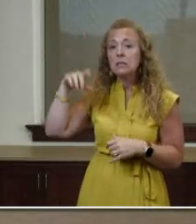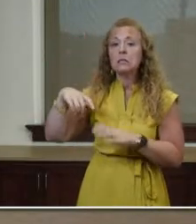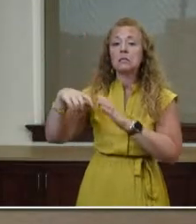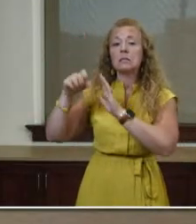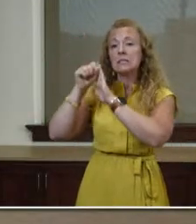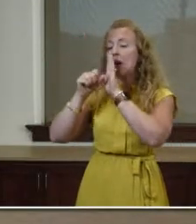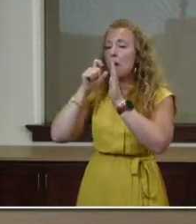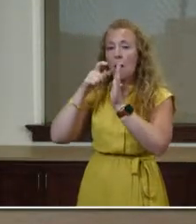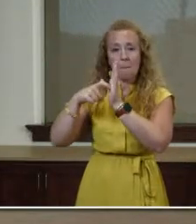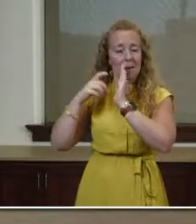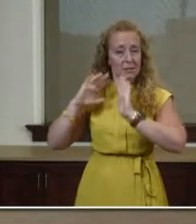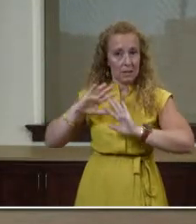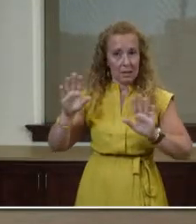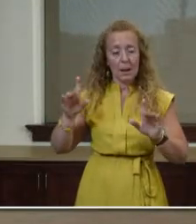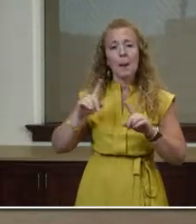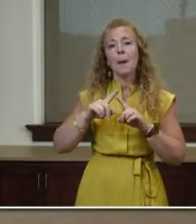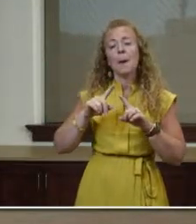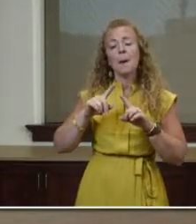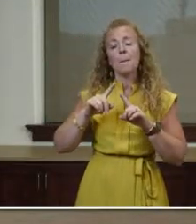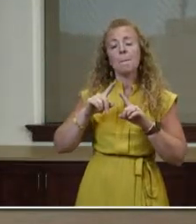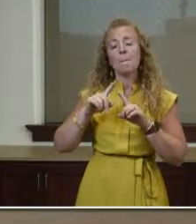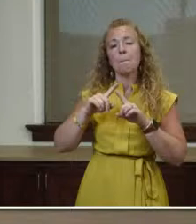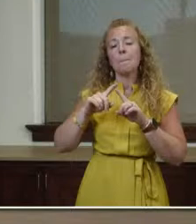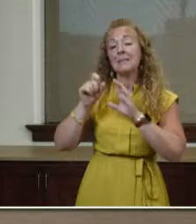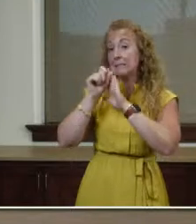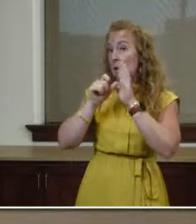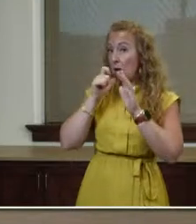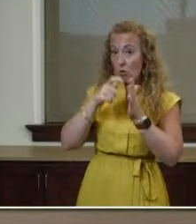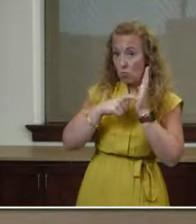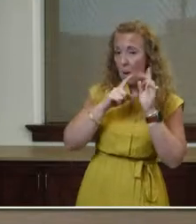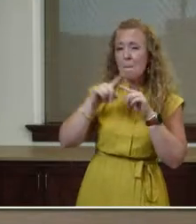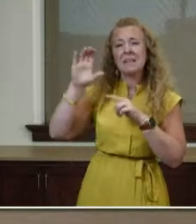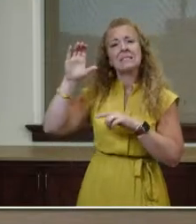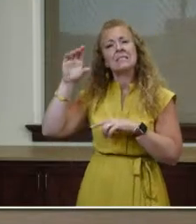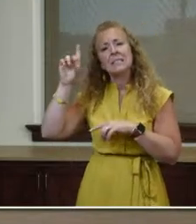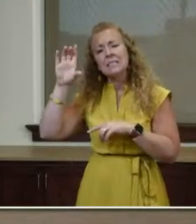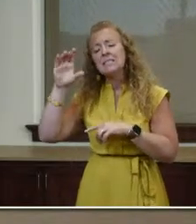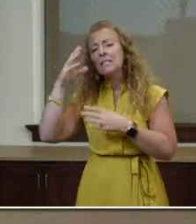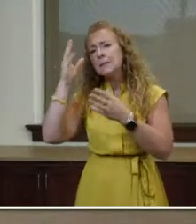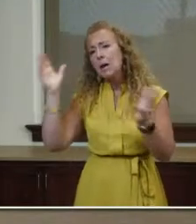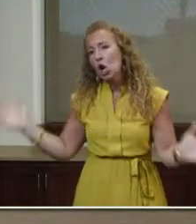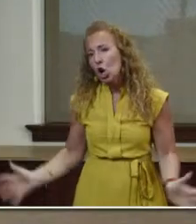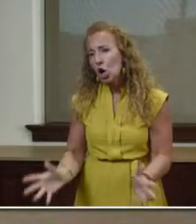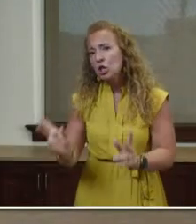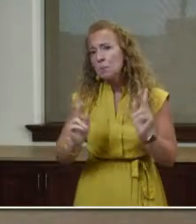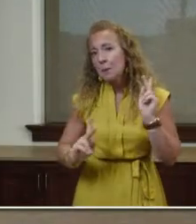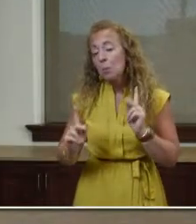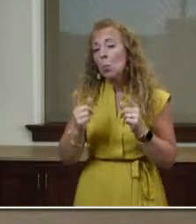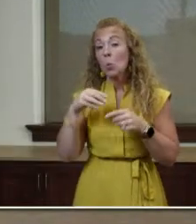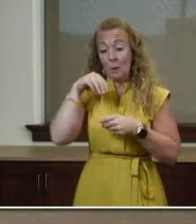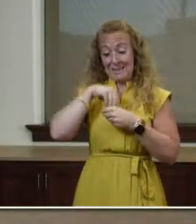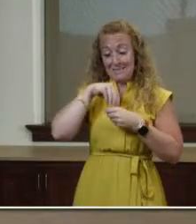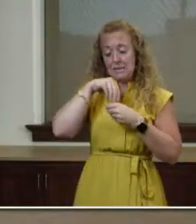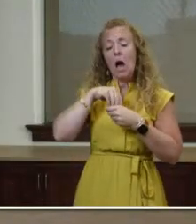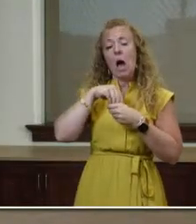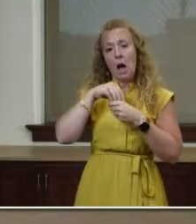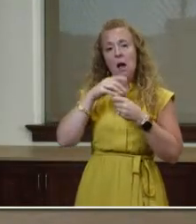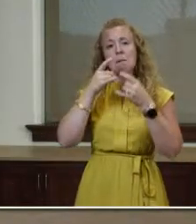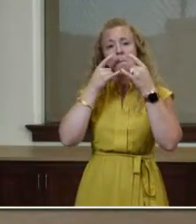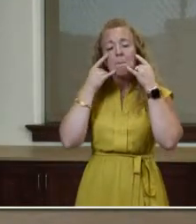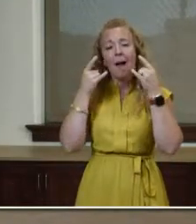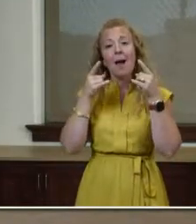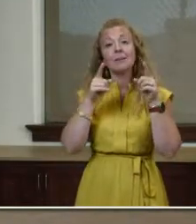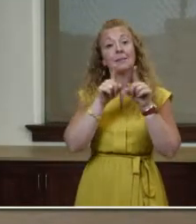That state mandate ended. However, the CDC still strongly recommends that masks continue to be worn indoors in settings